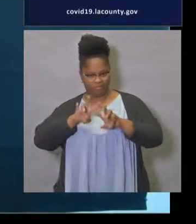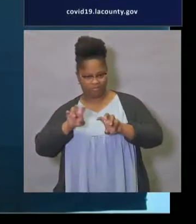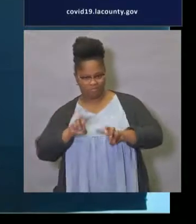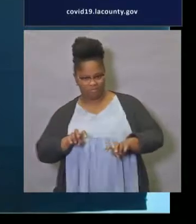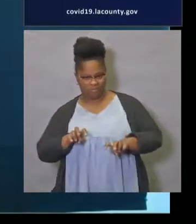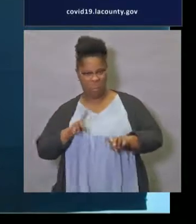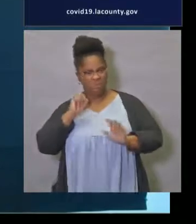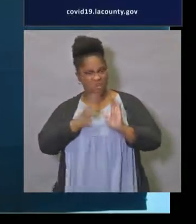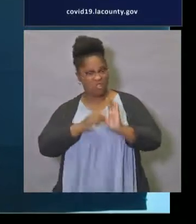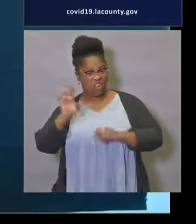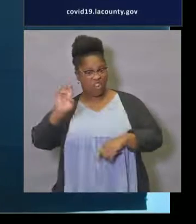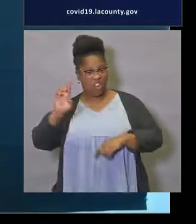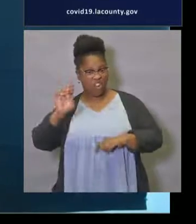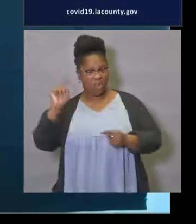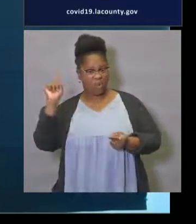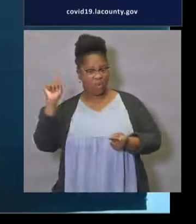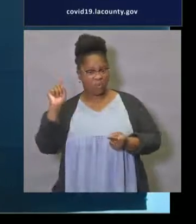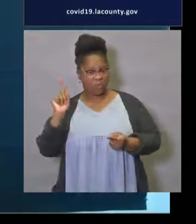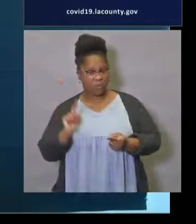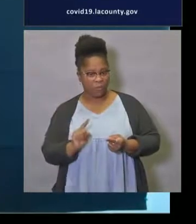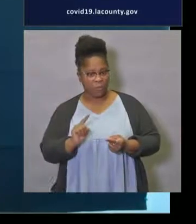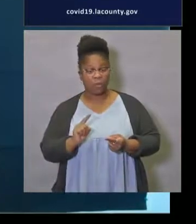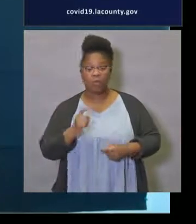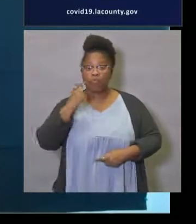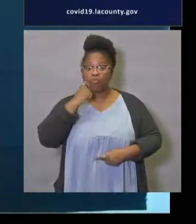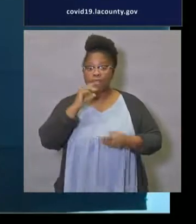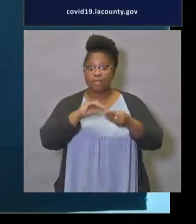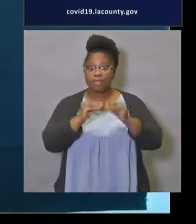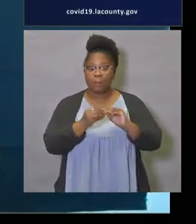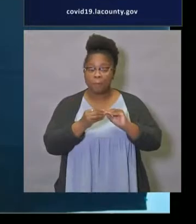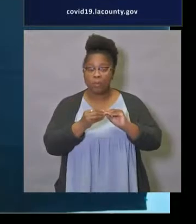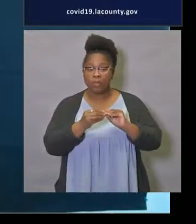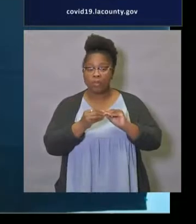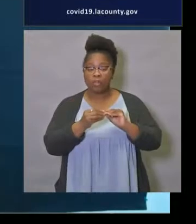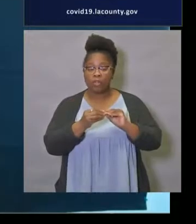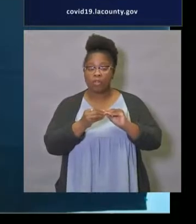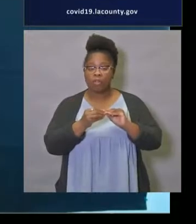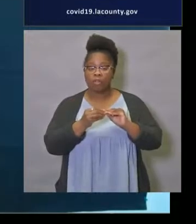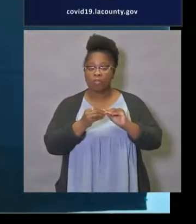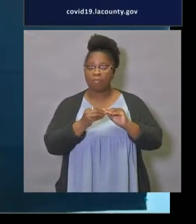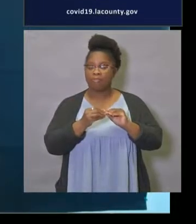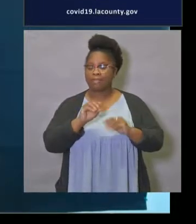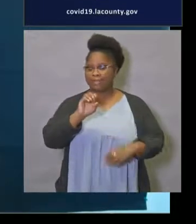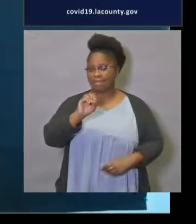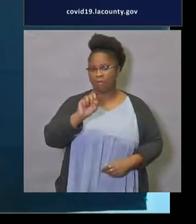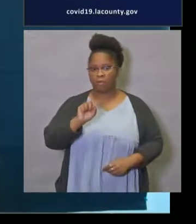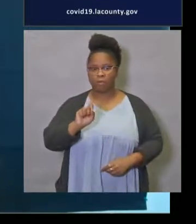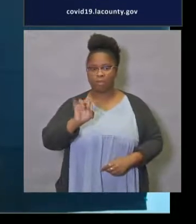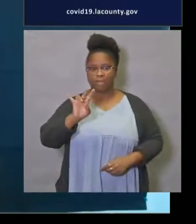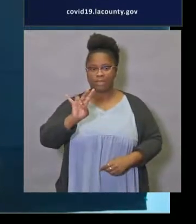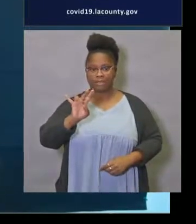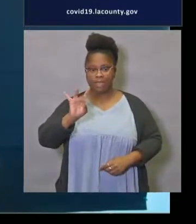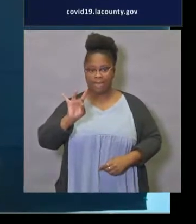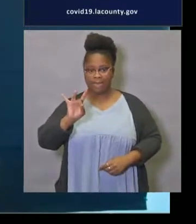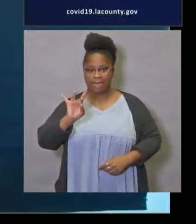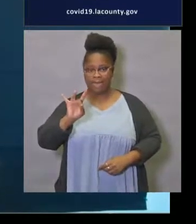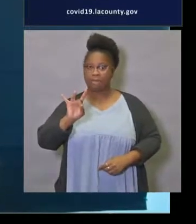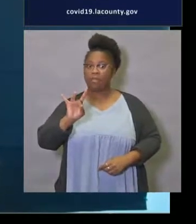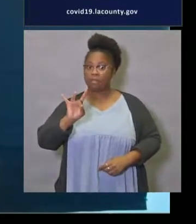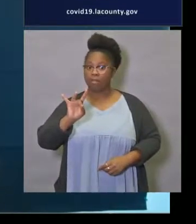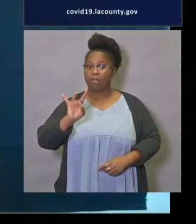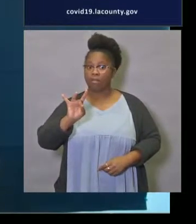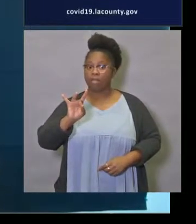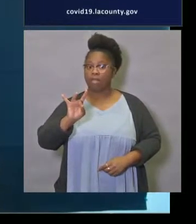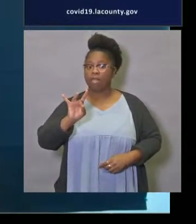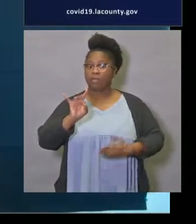slowly falling, with the most recent value estimated at 0.78, which is down last week